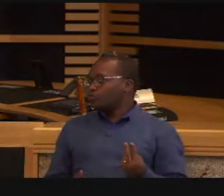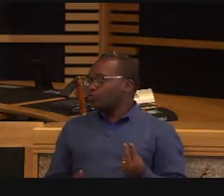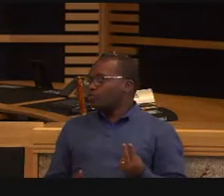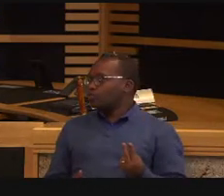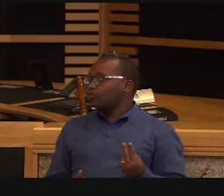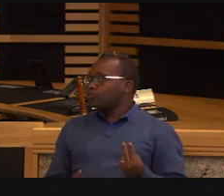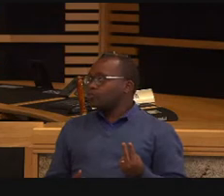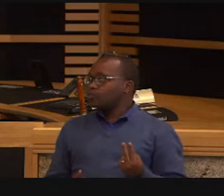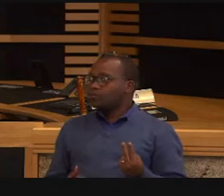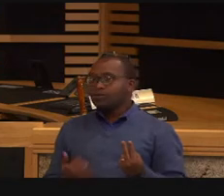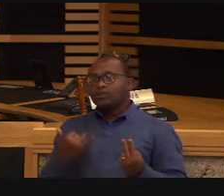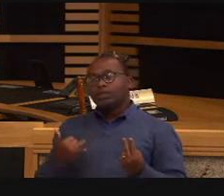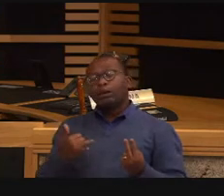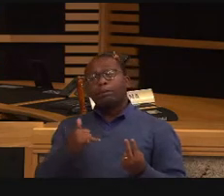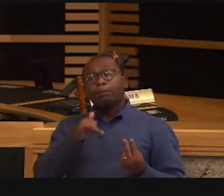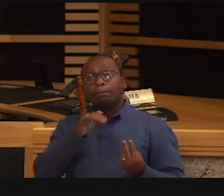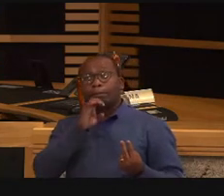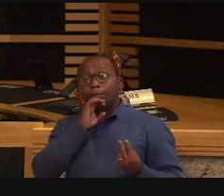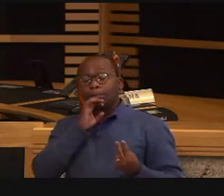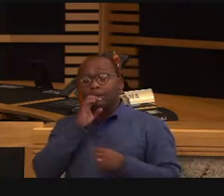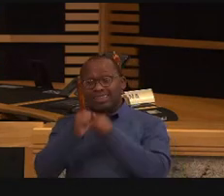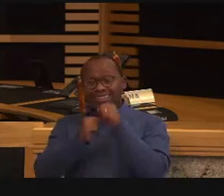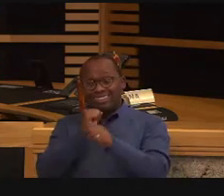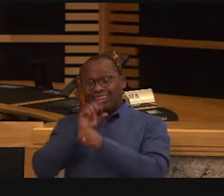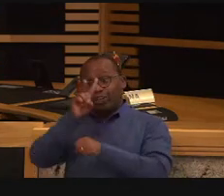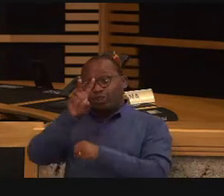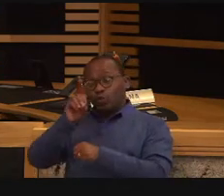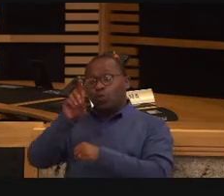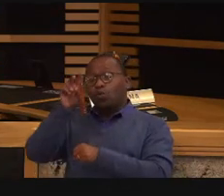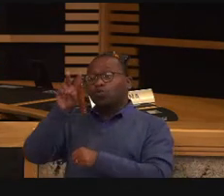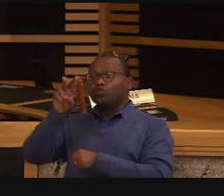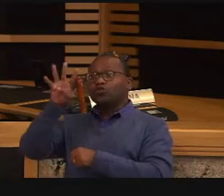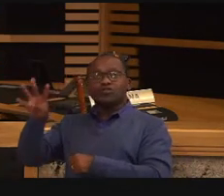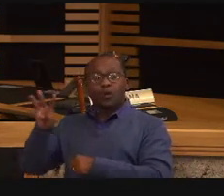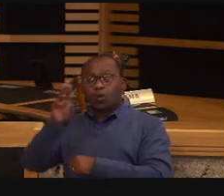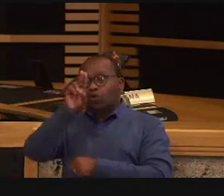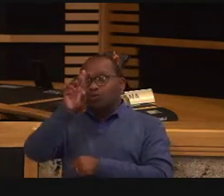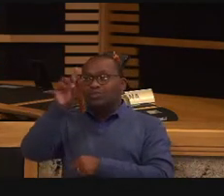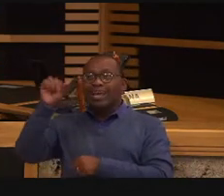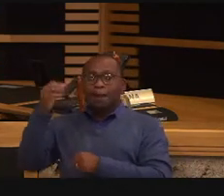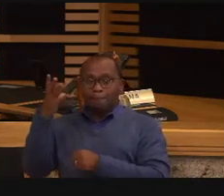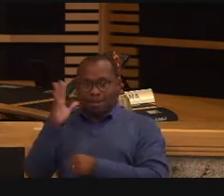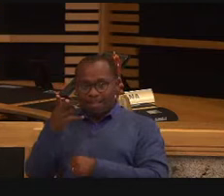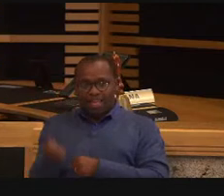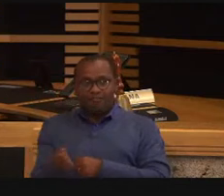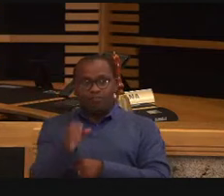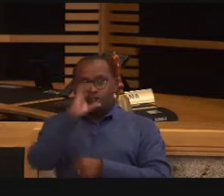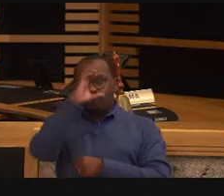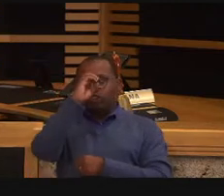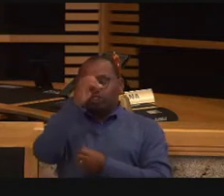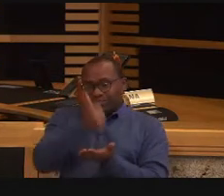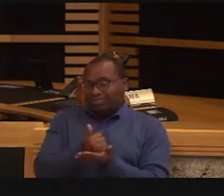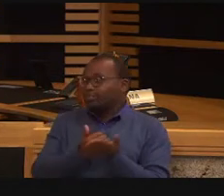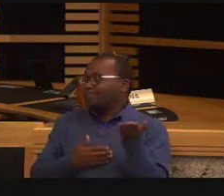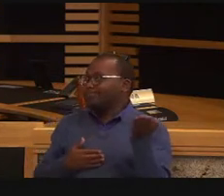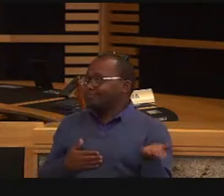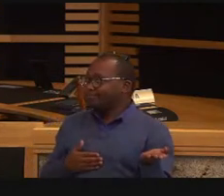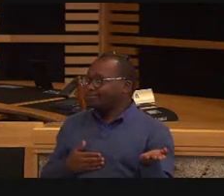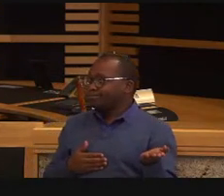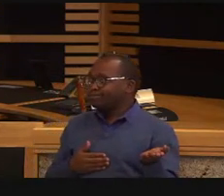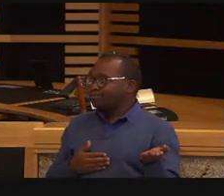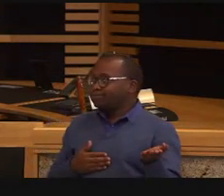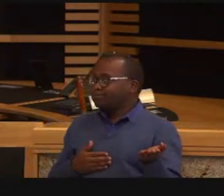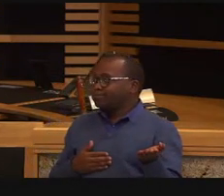Then it means come go 2024, zero. You see, they'll have zero. And the other ones about